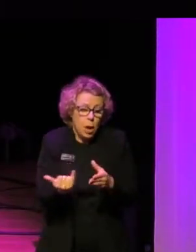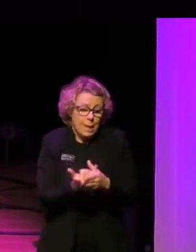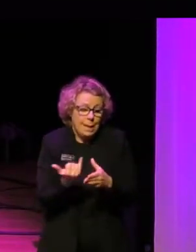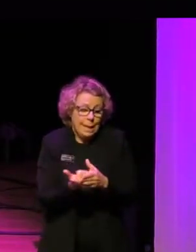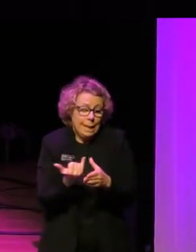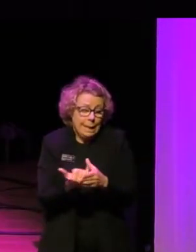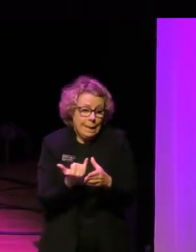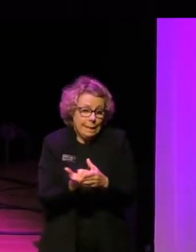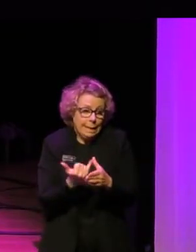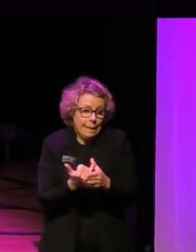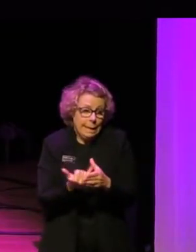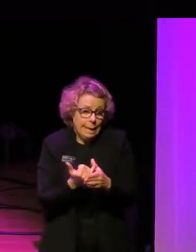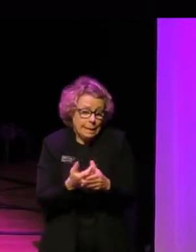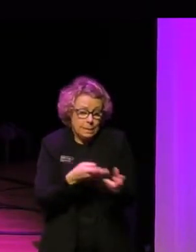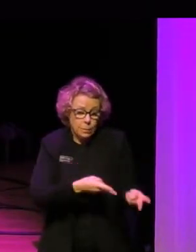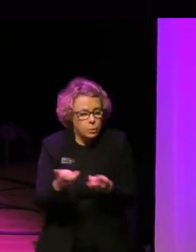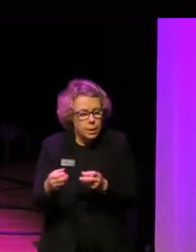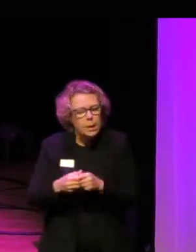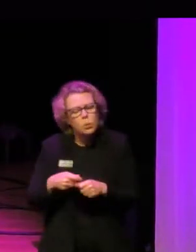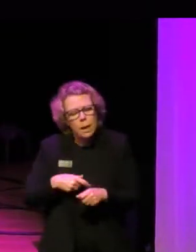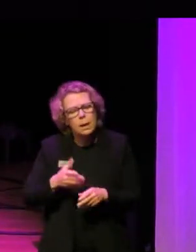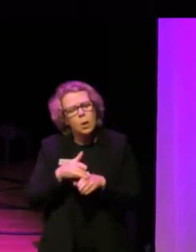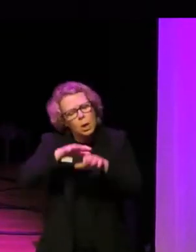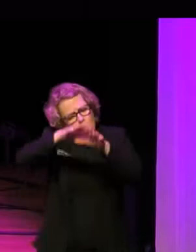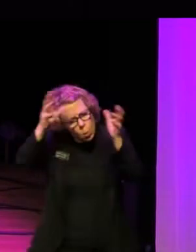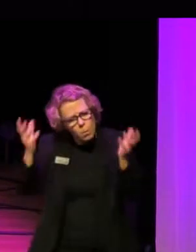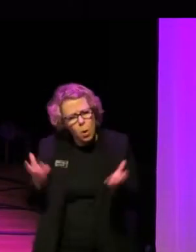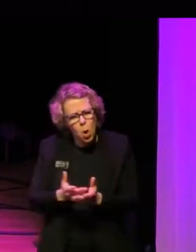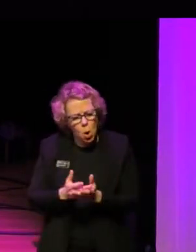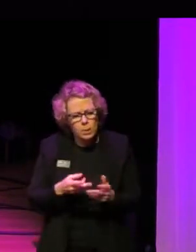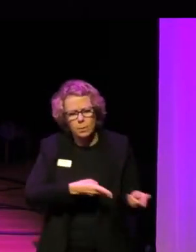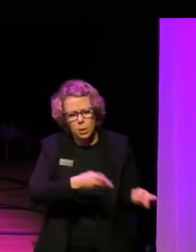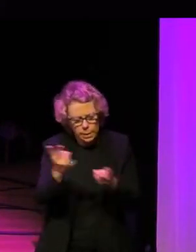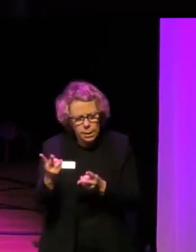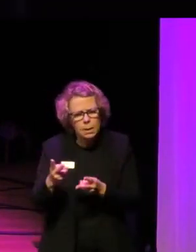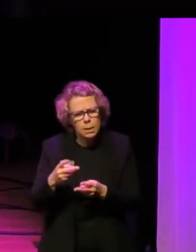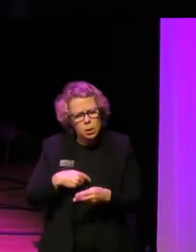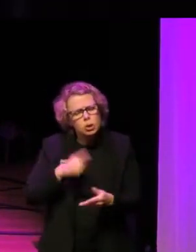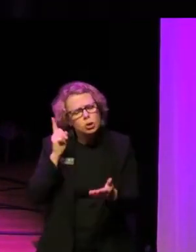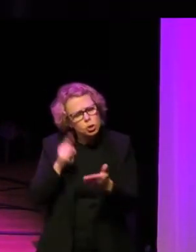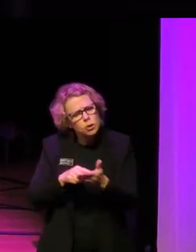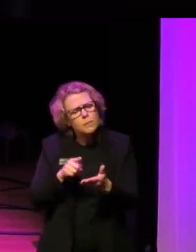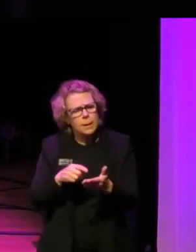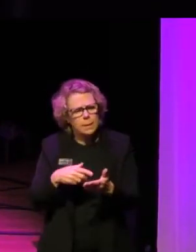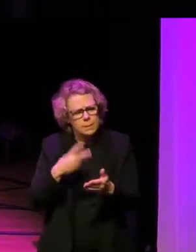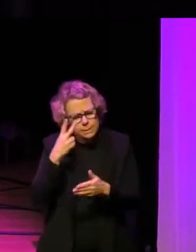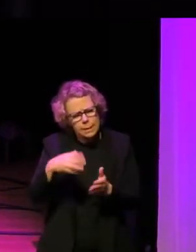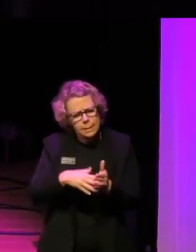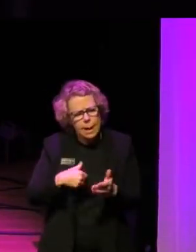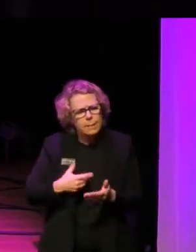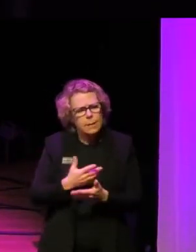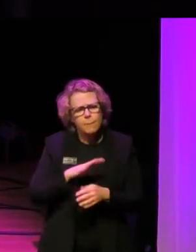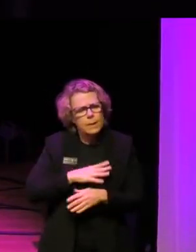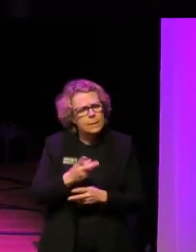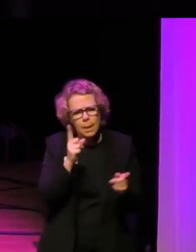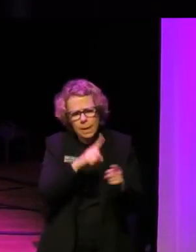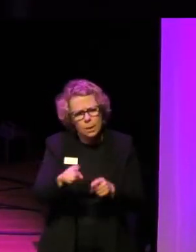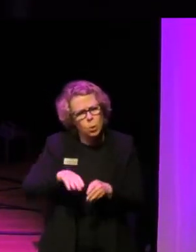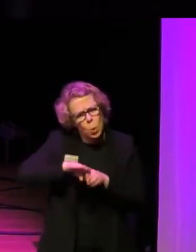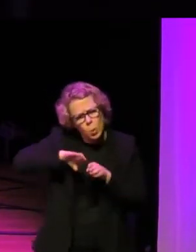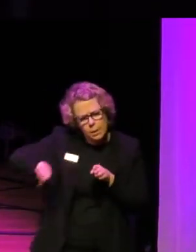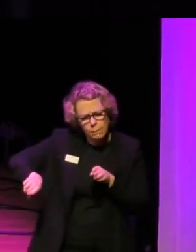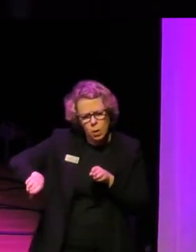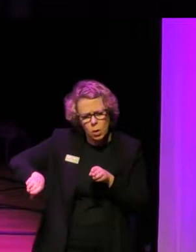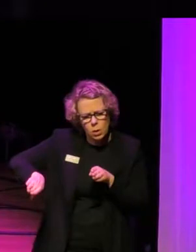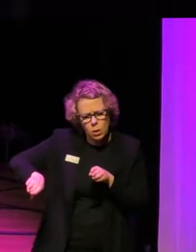democracy, global democracy as well. But what does leading to ensure no one is left behind? For me, For our organization, we